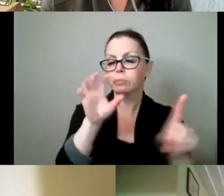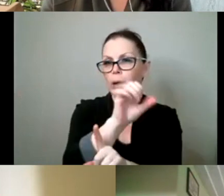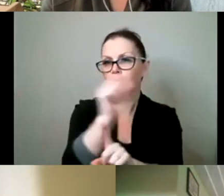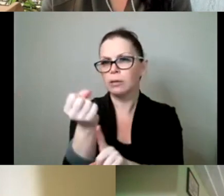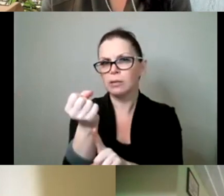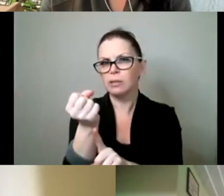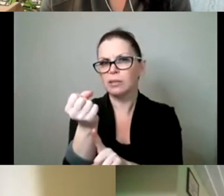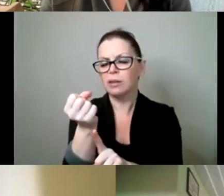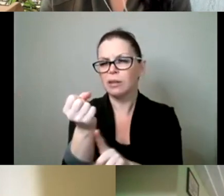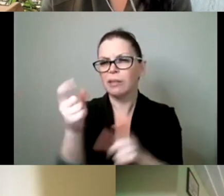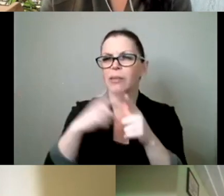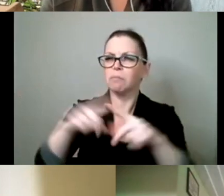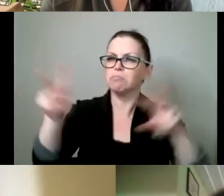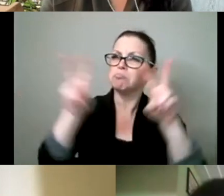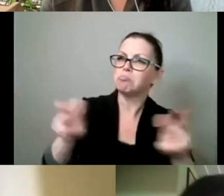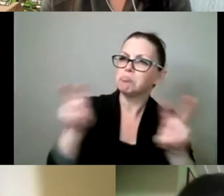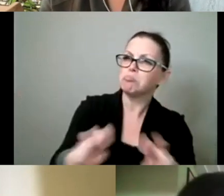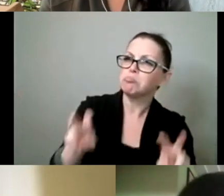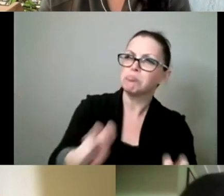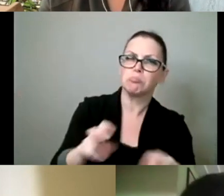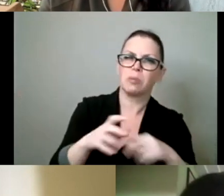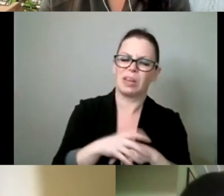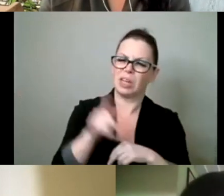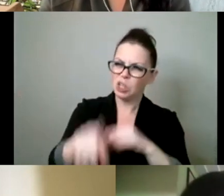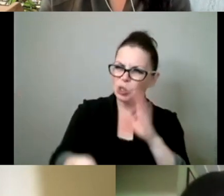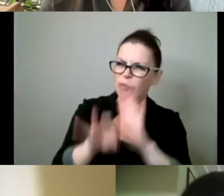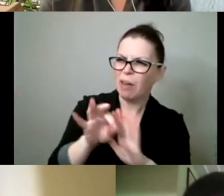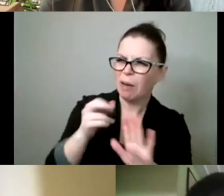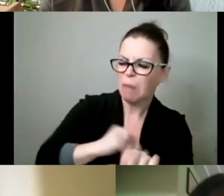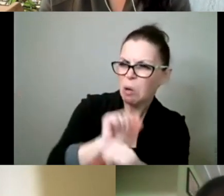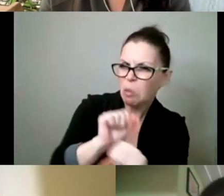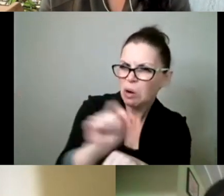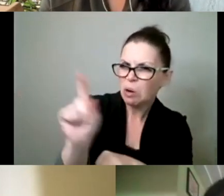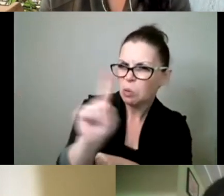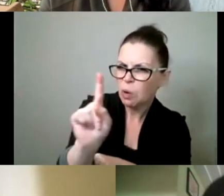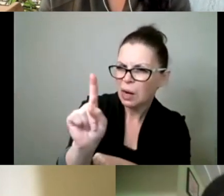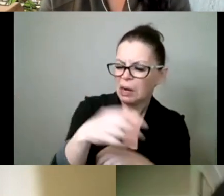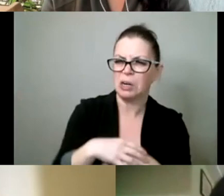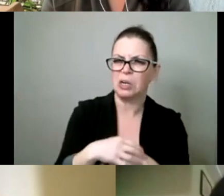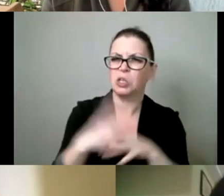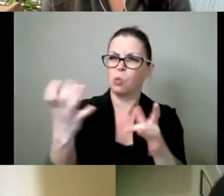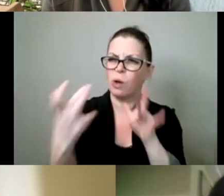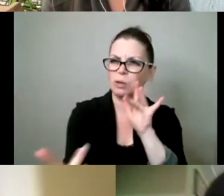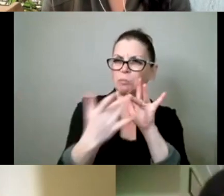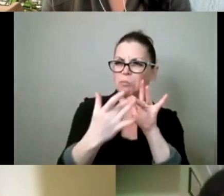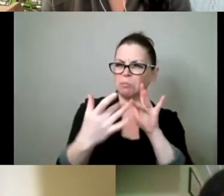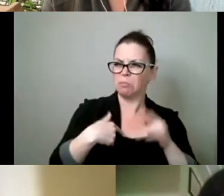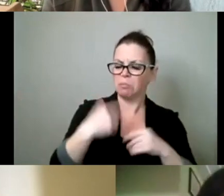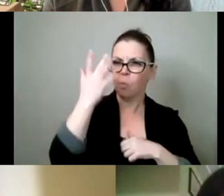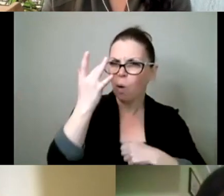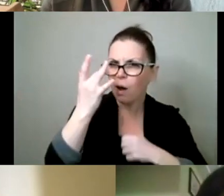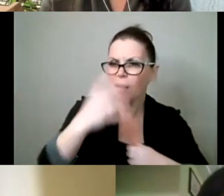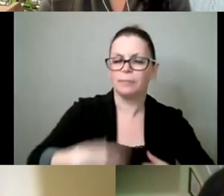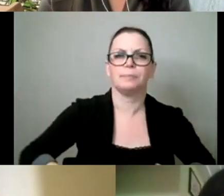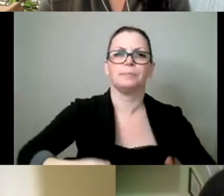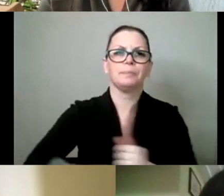kind of dissect them and I'm like, you know, where did you find my work? What made you want to reach out to me?